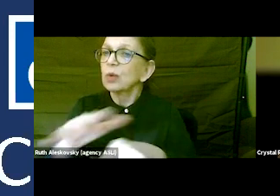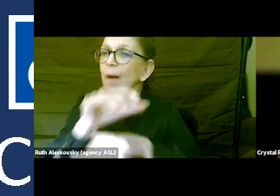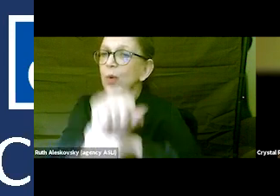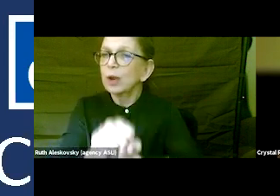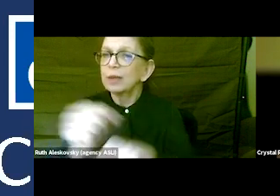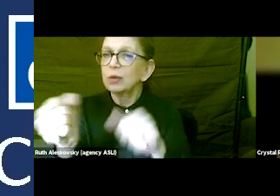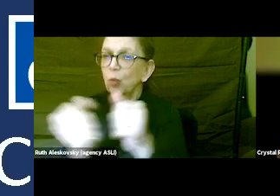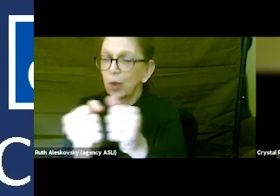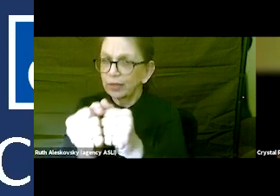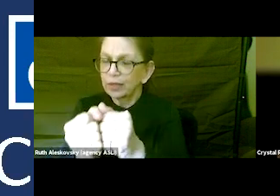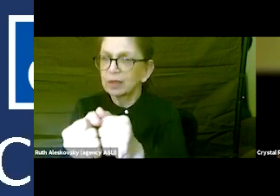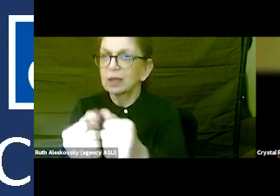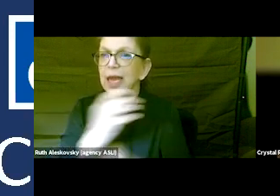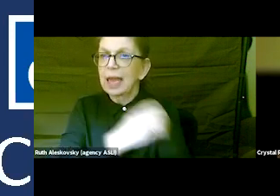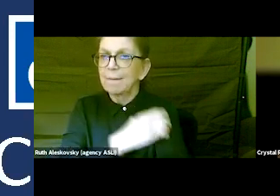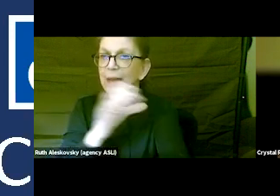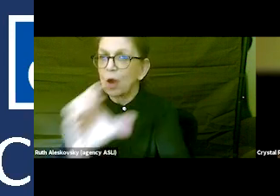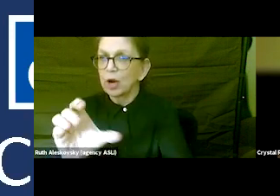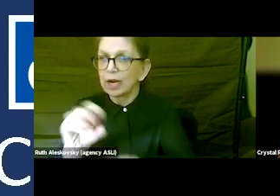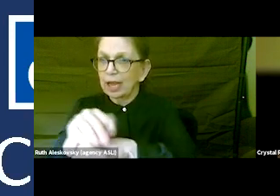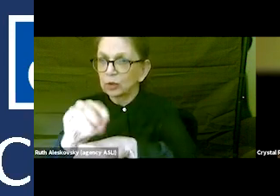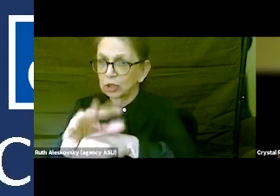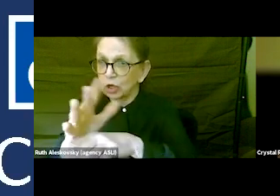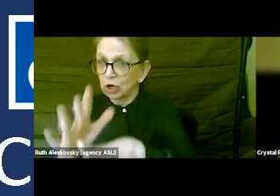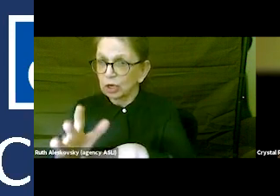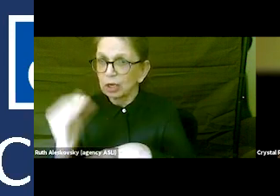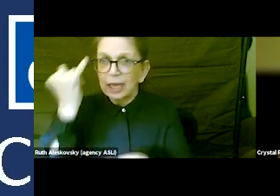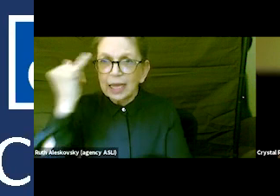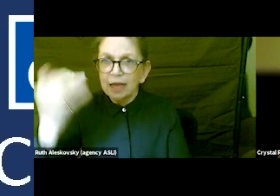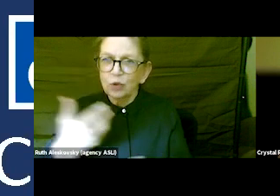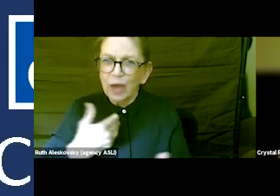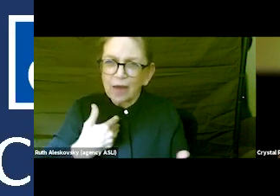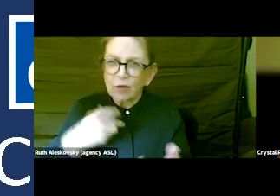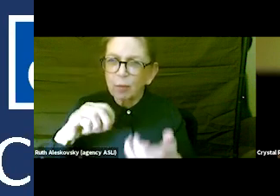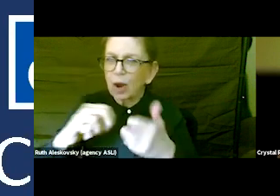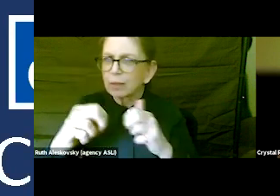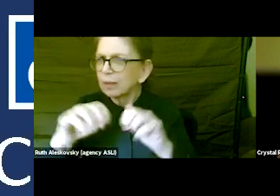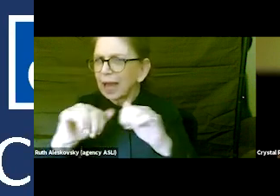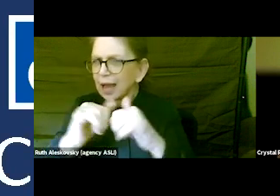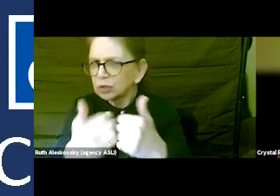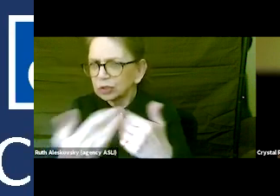NYC counselor, if you have questions about how working would affect your benefits, how you can